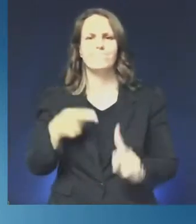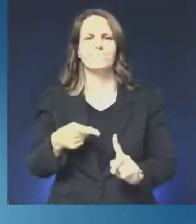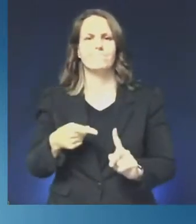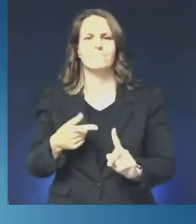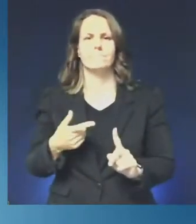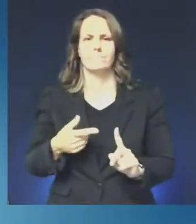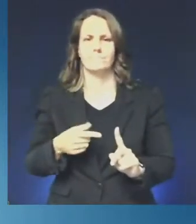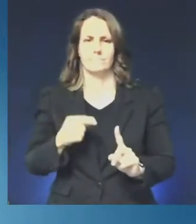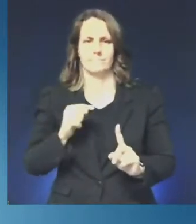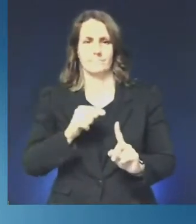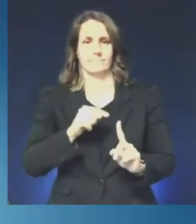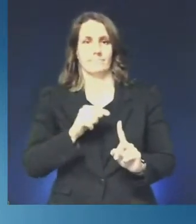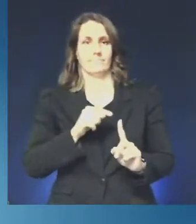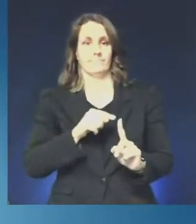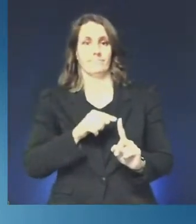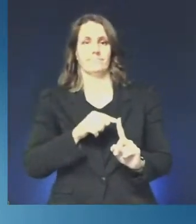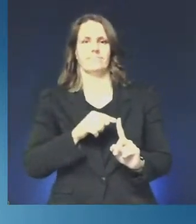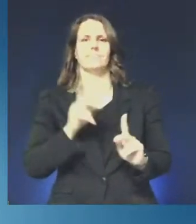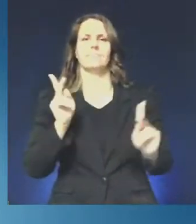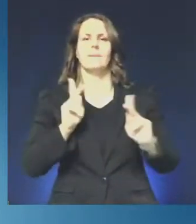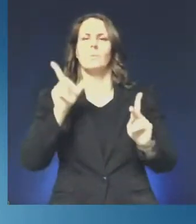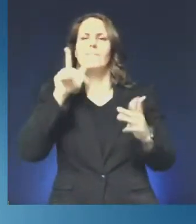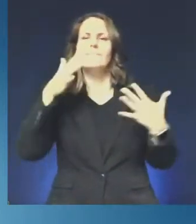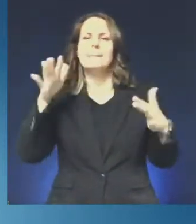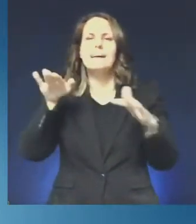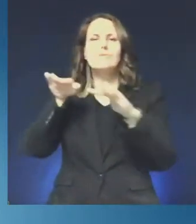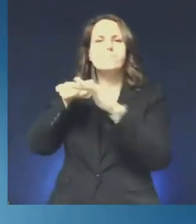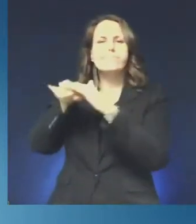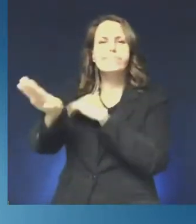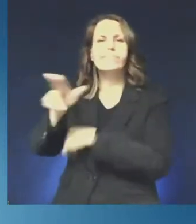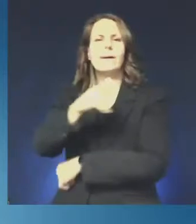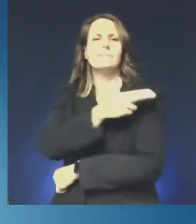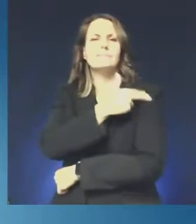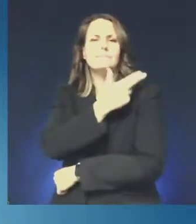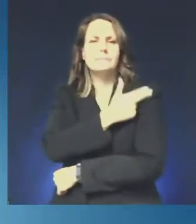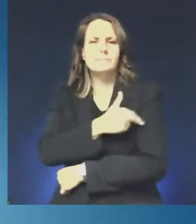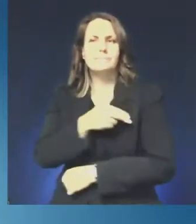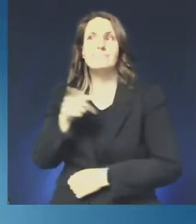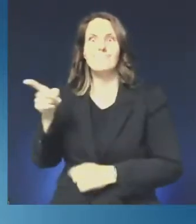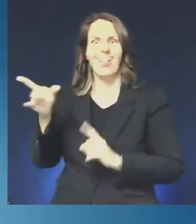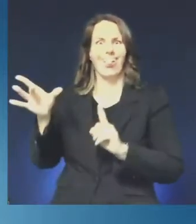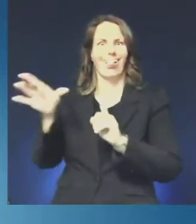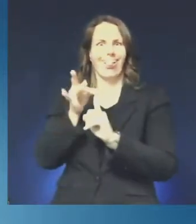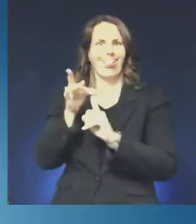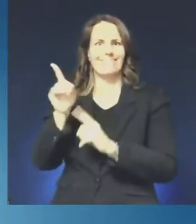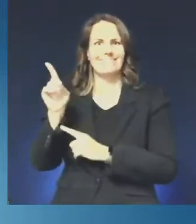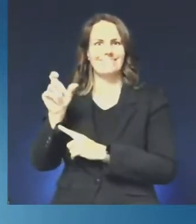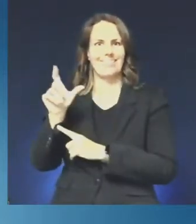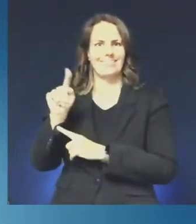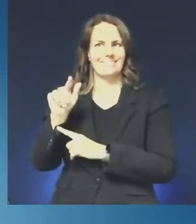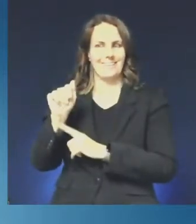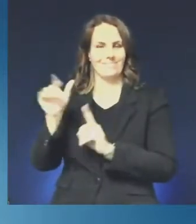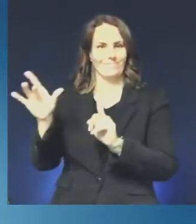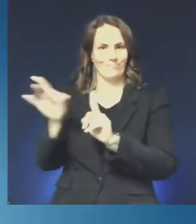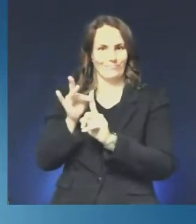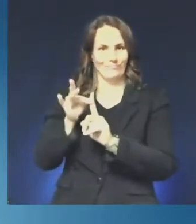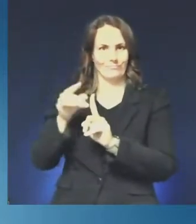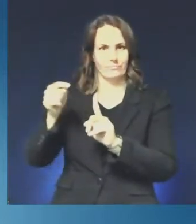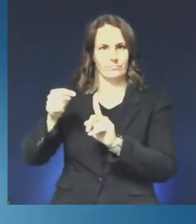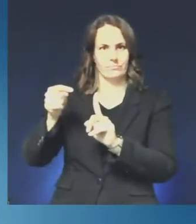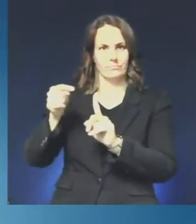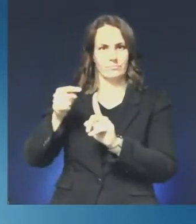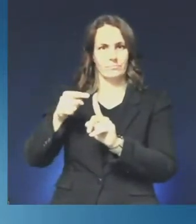the Delta variant. I'm wondering if the Delta variant is leading to longer hospital stays for patients in Wisconsin as compared to other strains. Thank